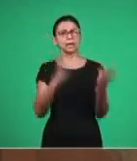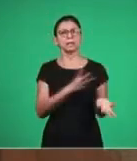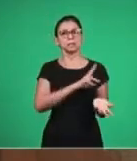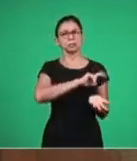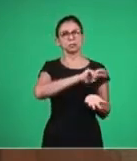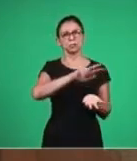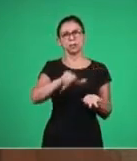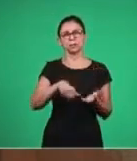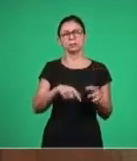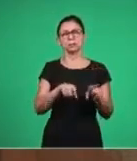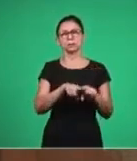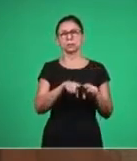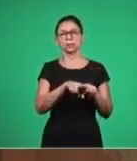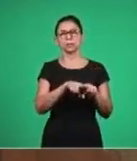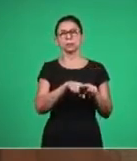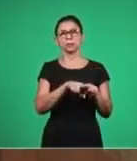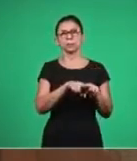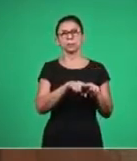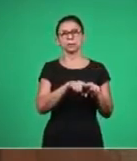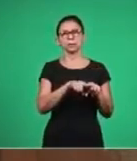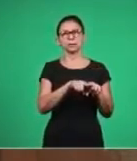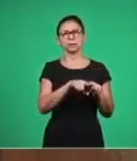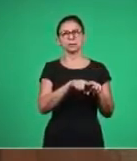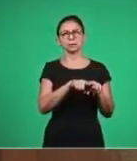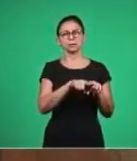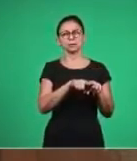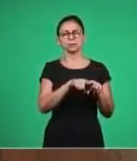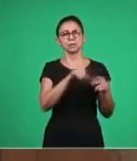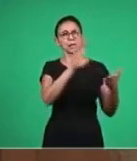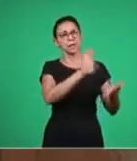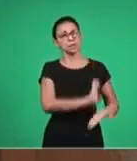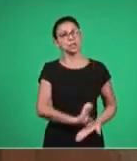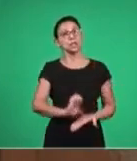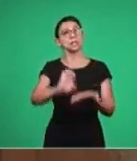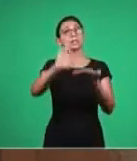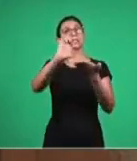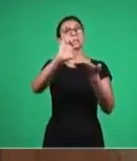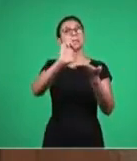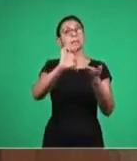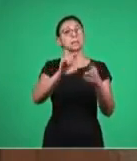before others, before Elijah, before other prophets